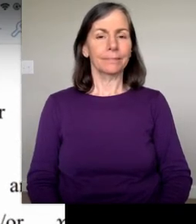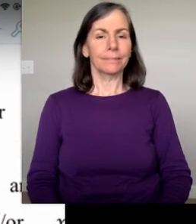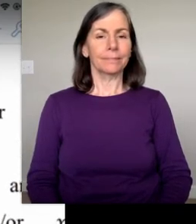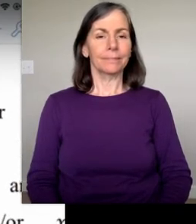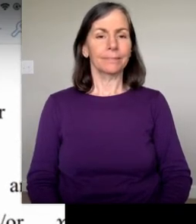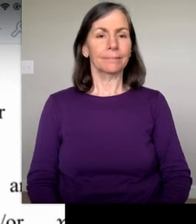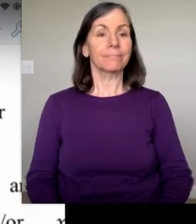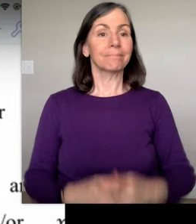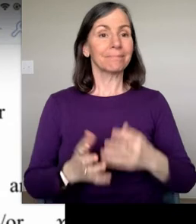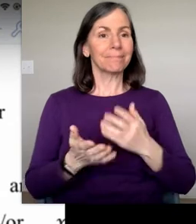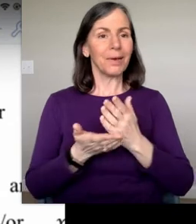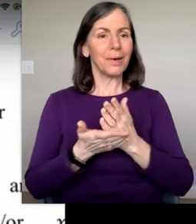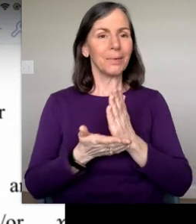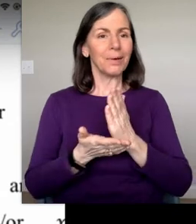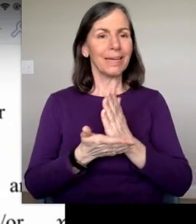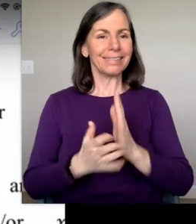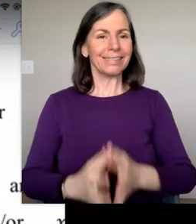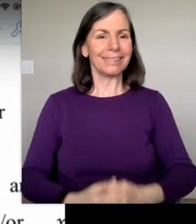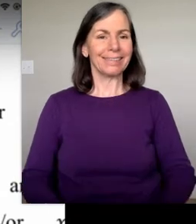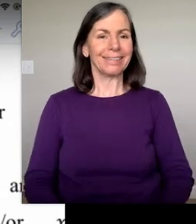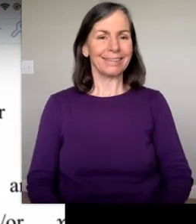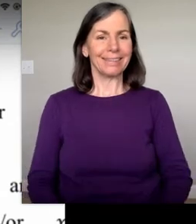All right.